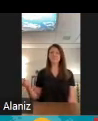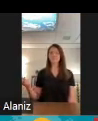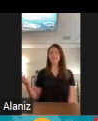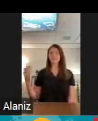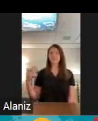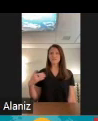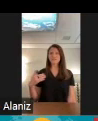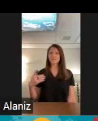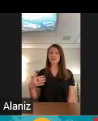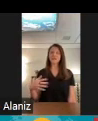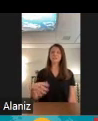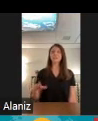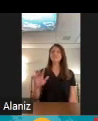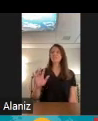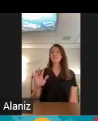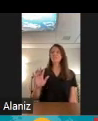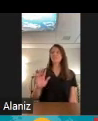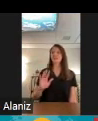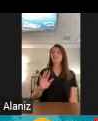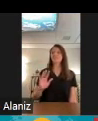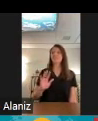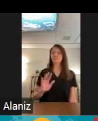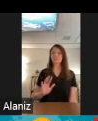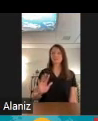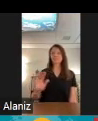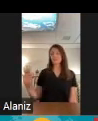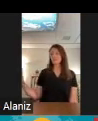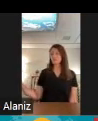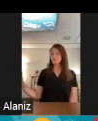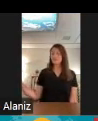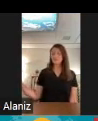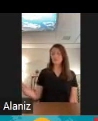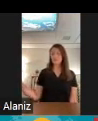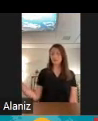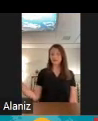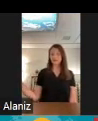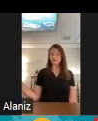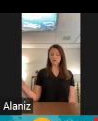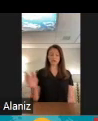inhibition, where they're focusing the mind, they're learning to